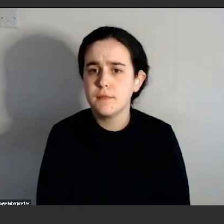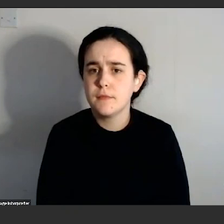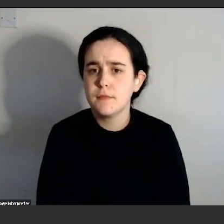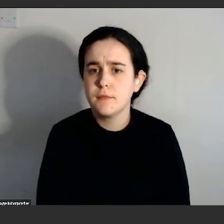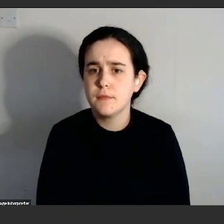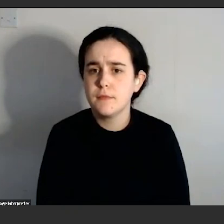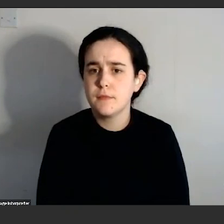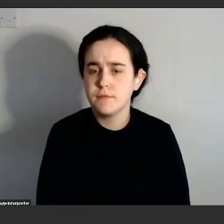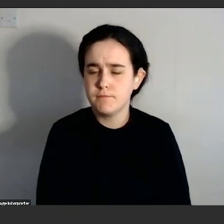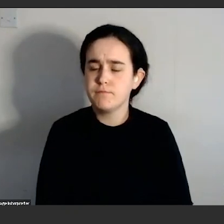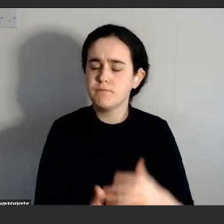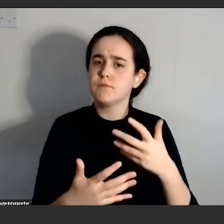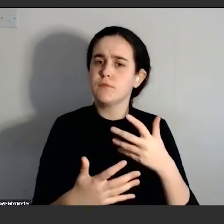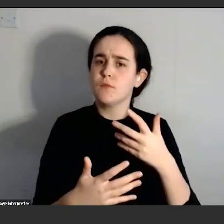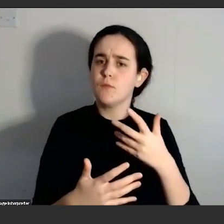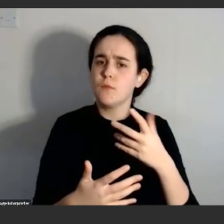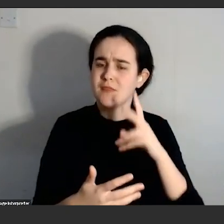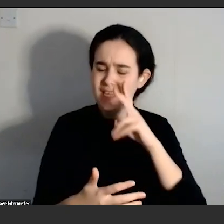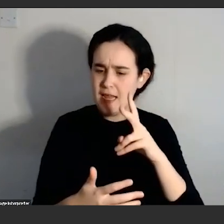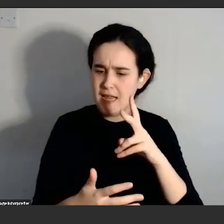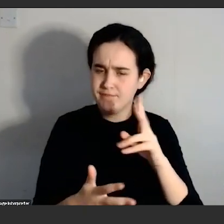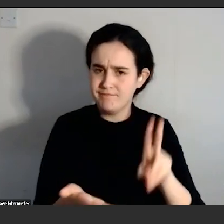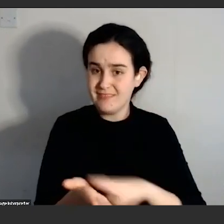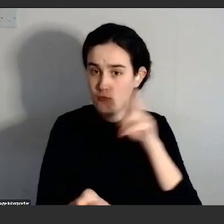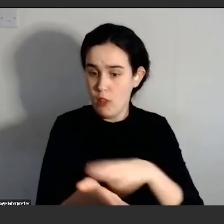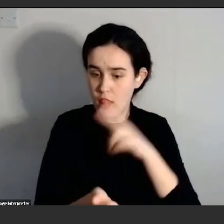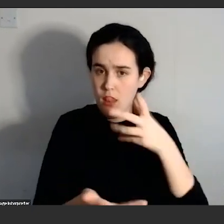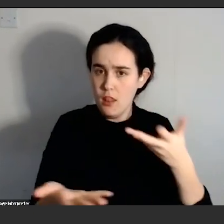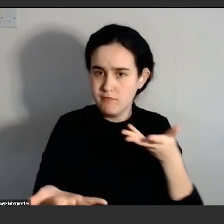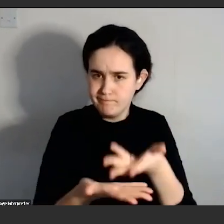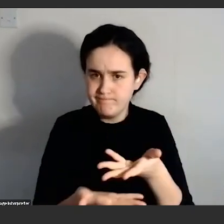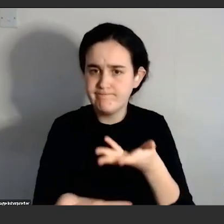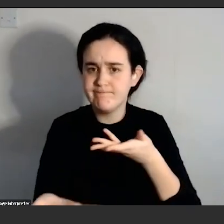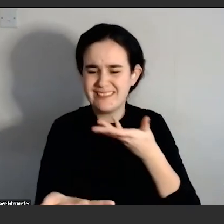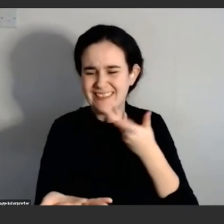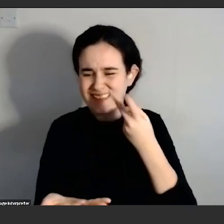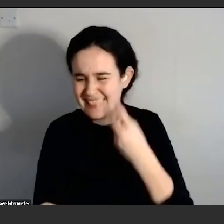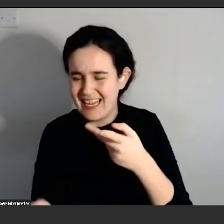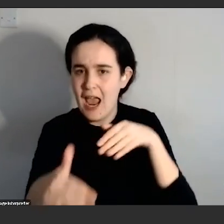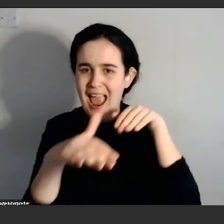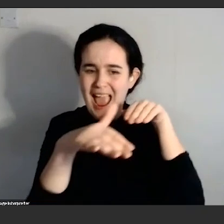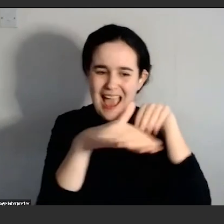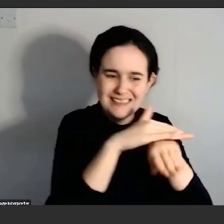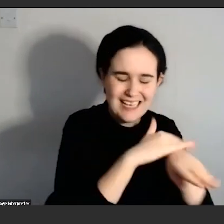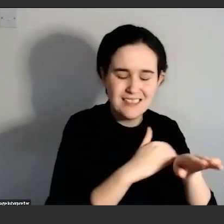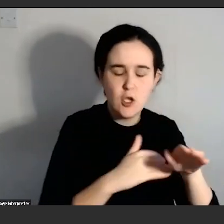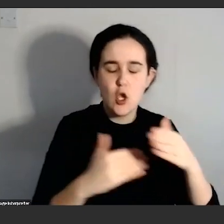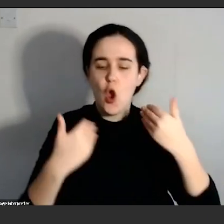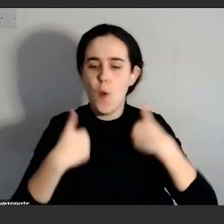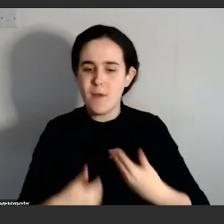disabilities. And new facilities that were being put up should actually